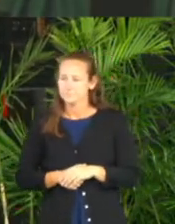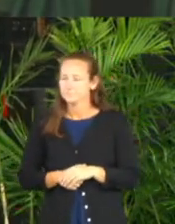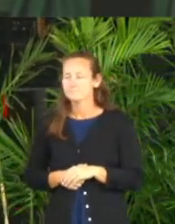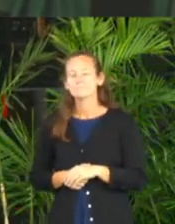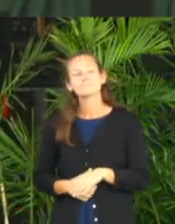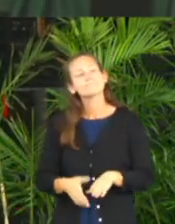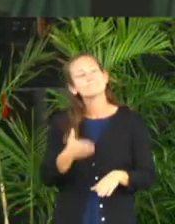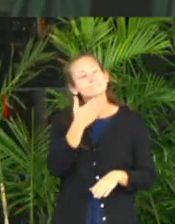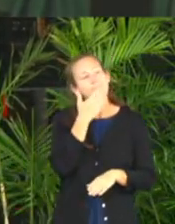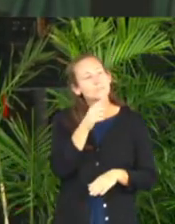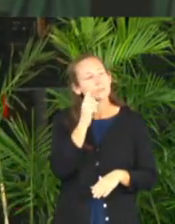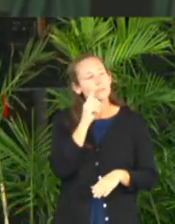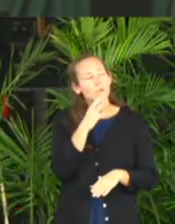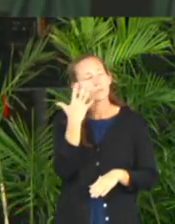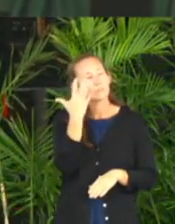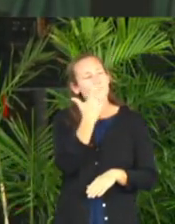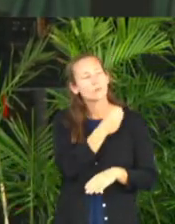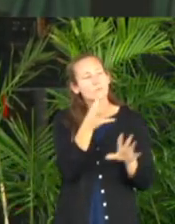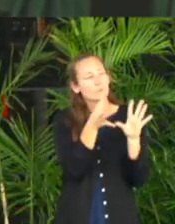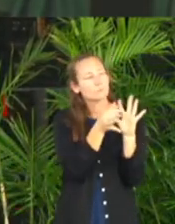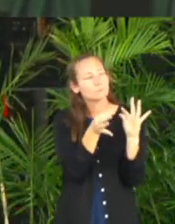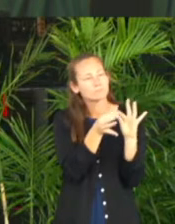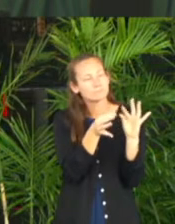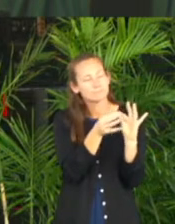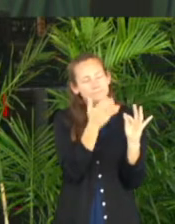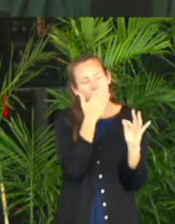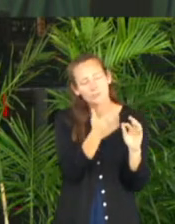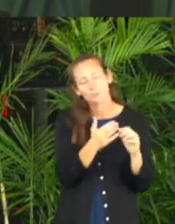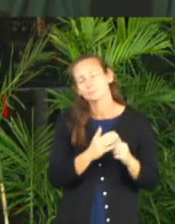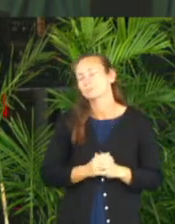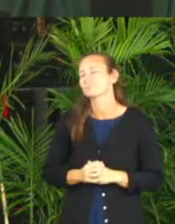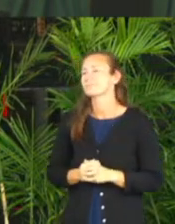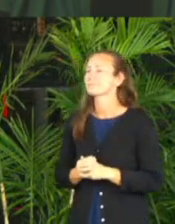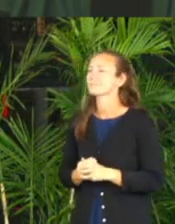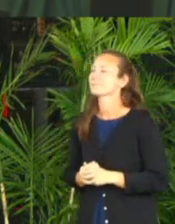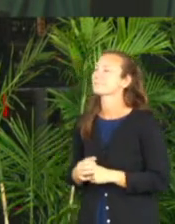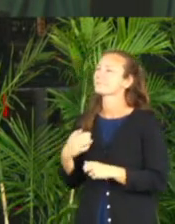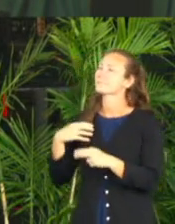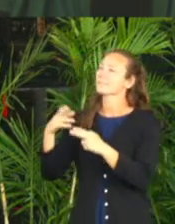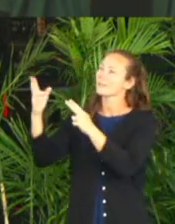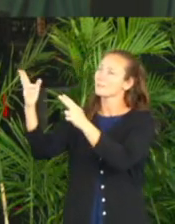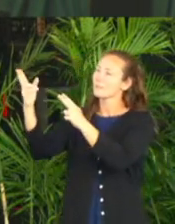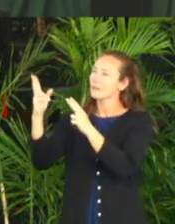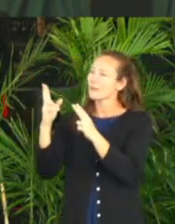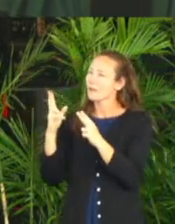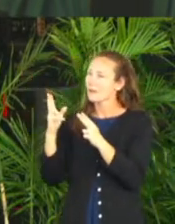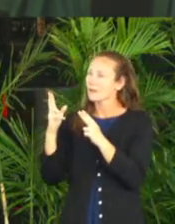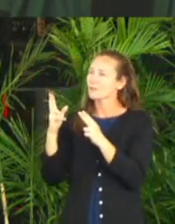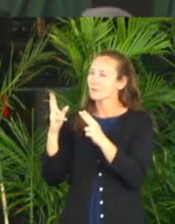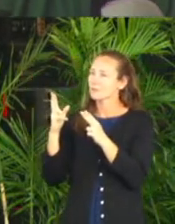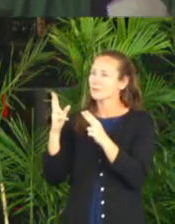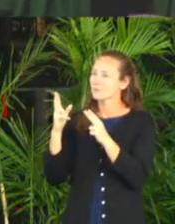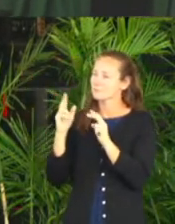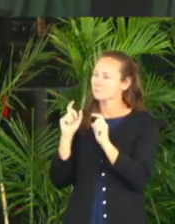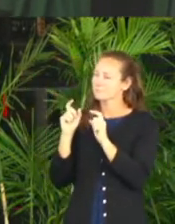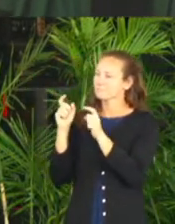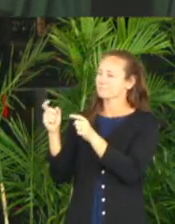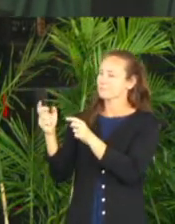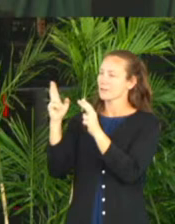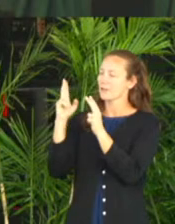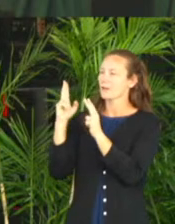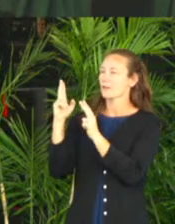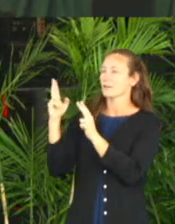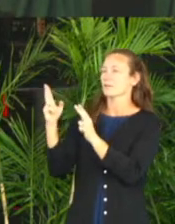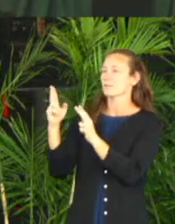Thank you for your beautiful remarks, Dr. Joyner. I am now honored and privileged to award to you the Honorary Doctor